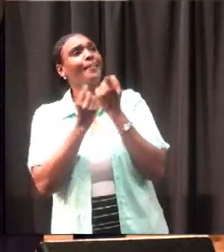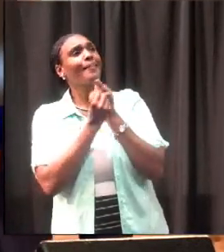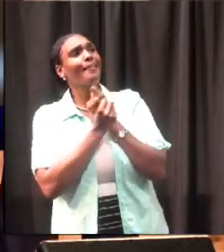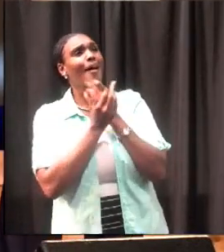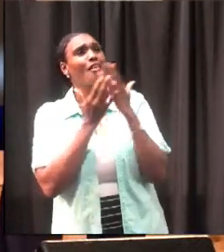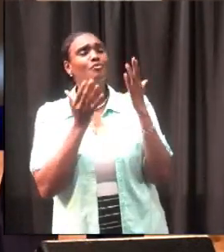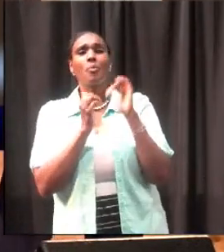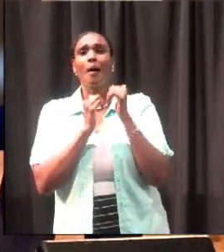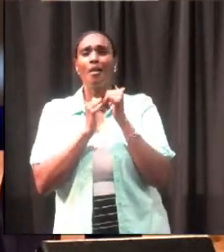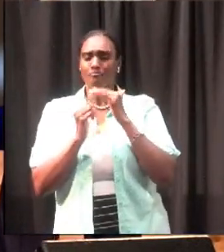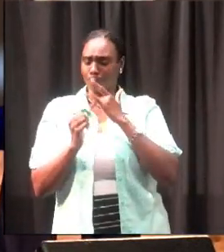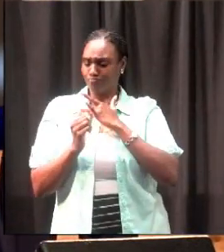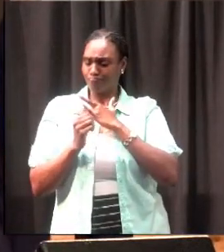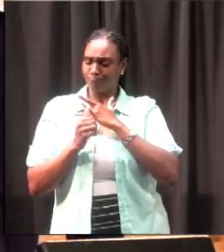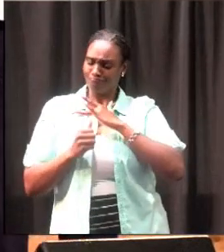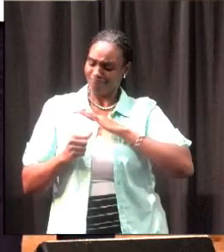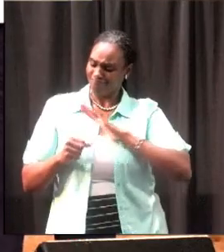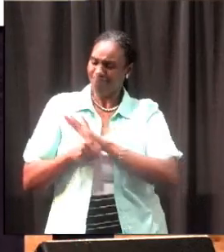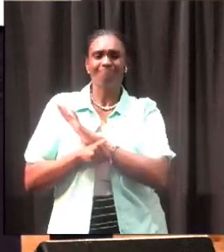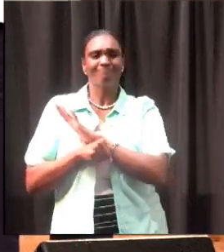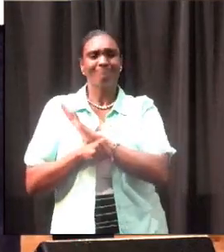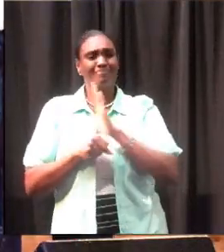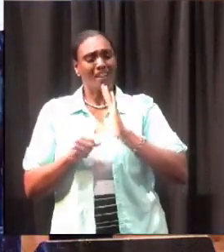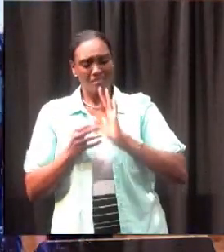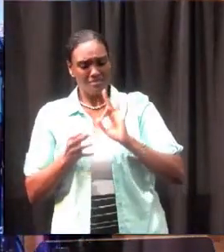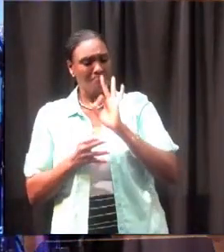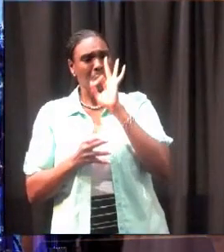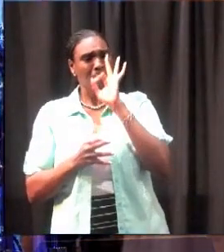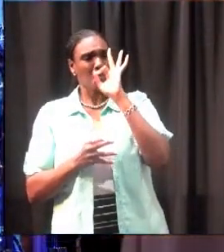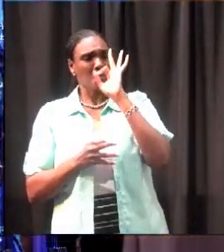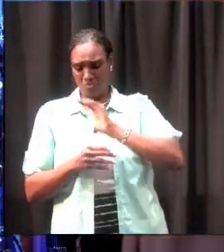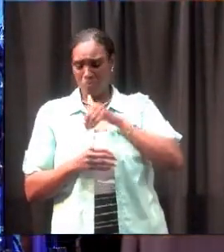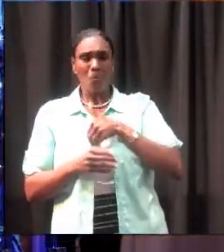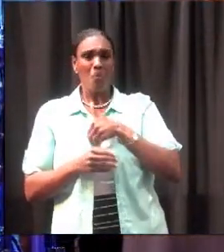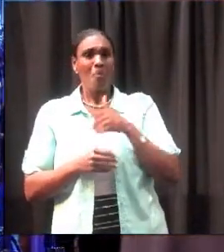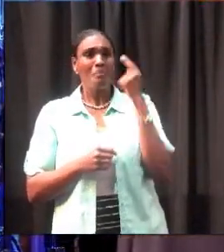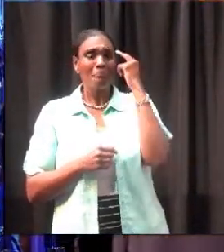With my whole heart and with my whole spirit and soul and mind.